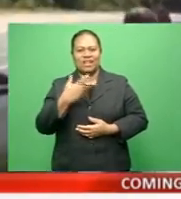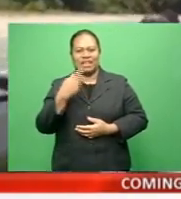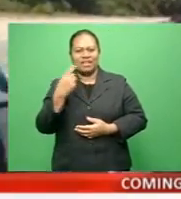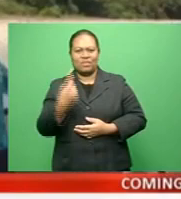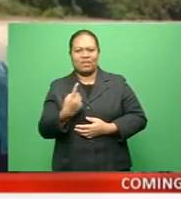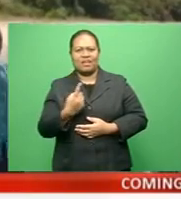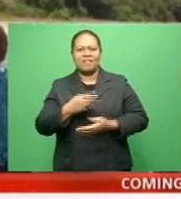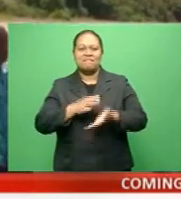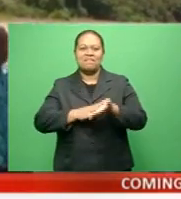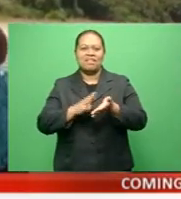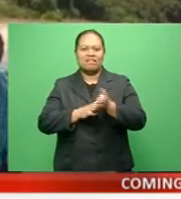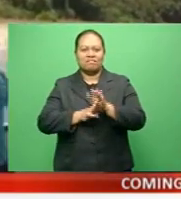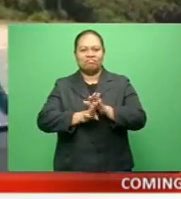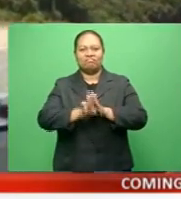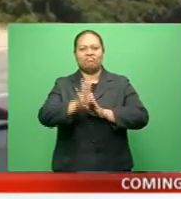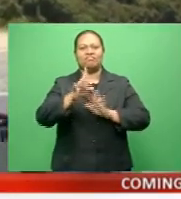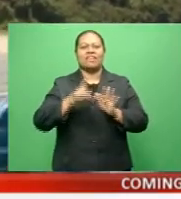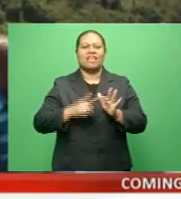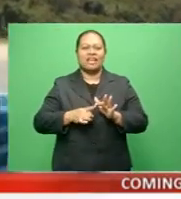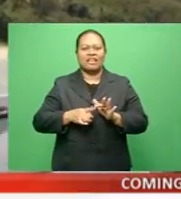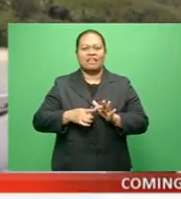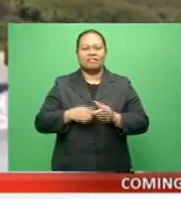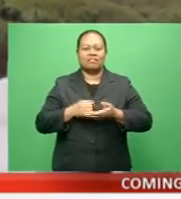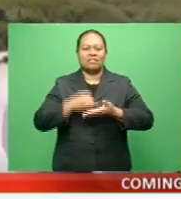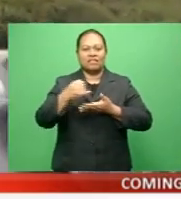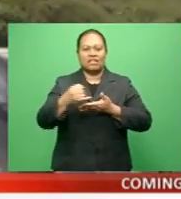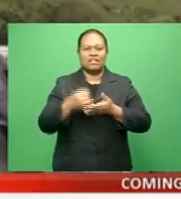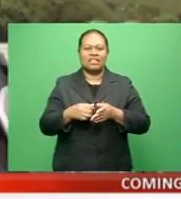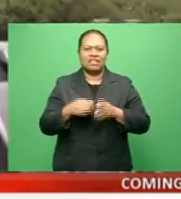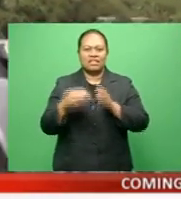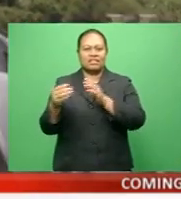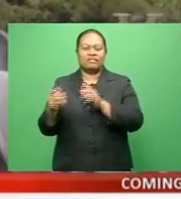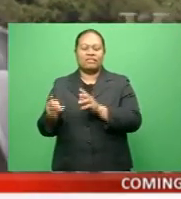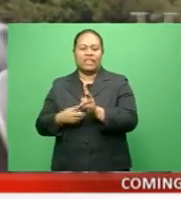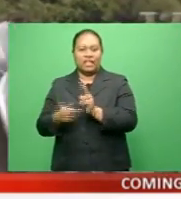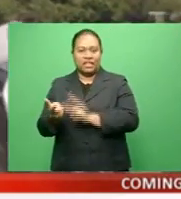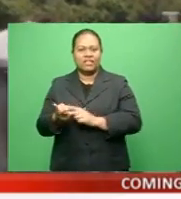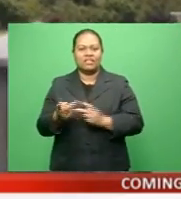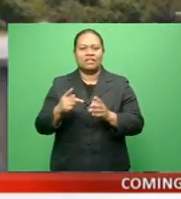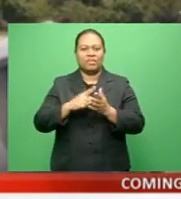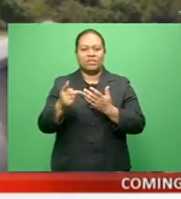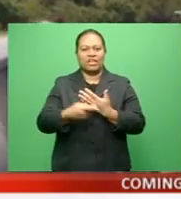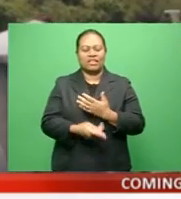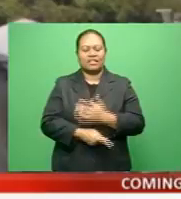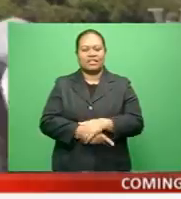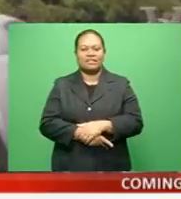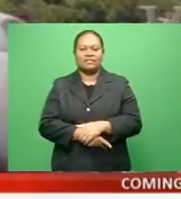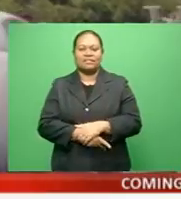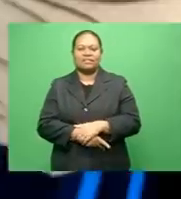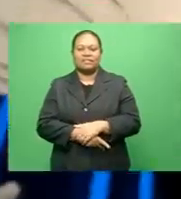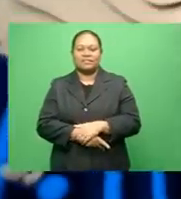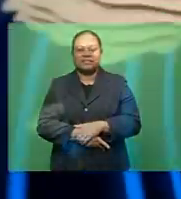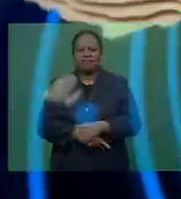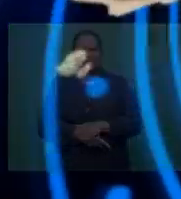over 291 million invested rural electrification projects. Stay with us.